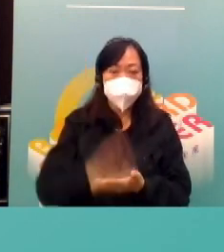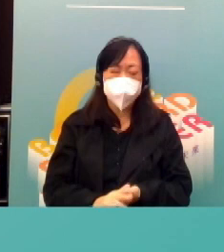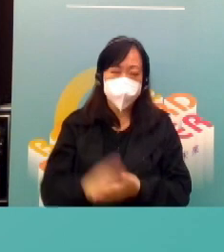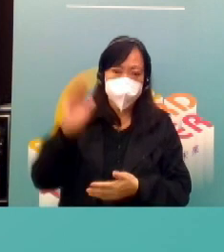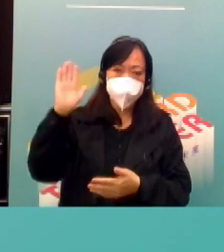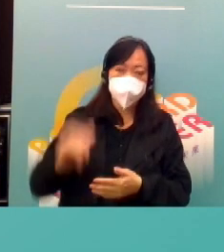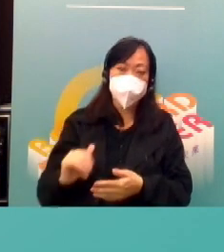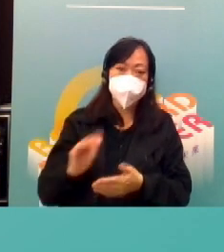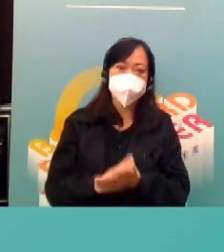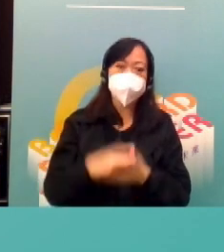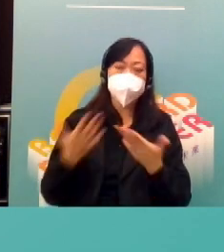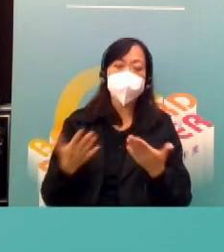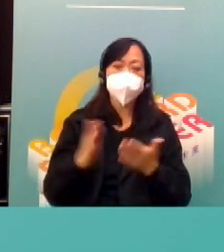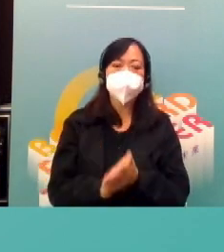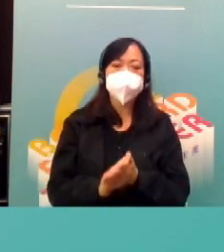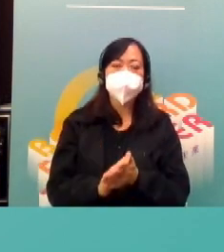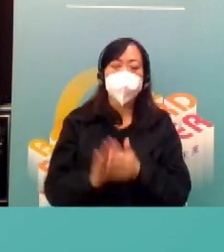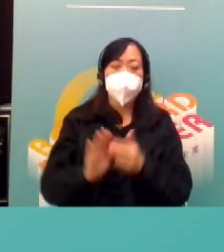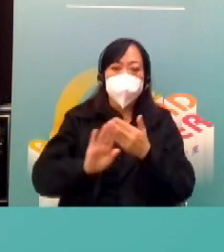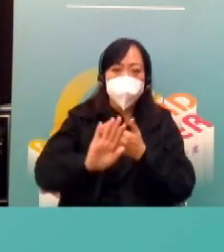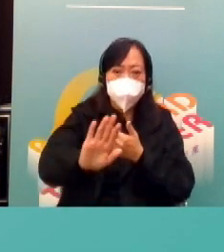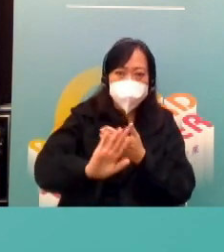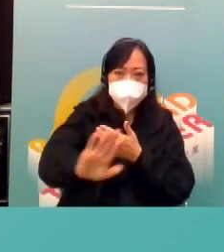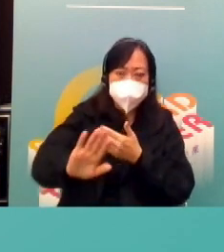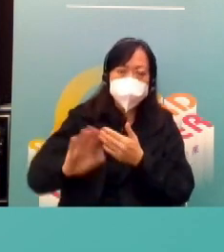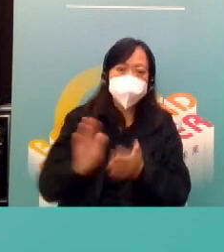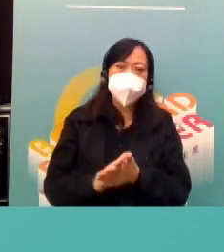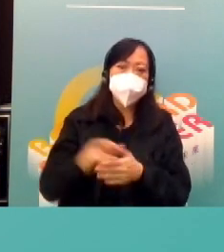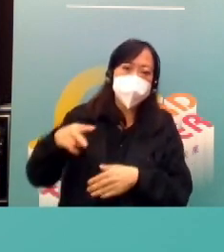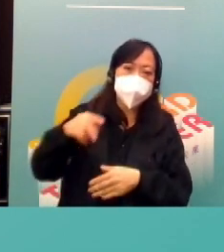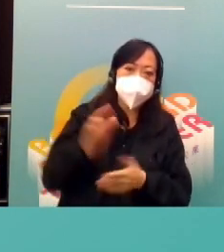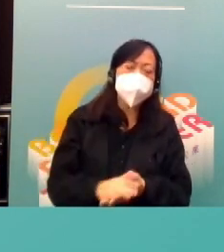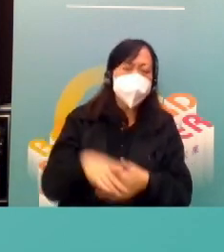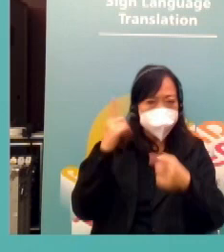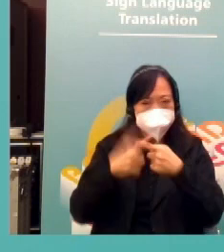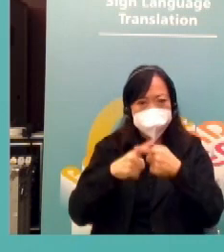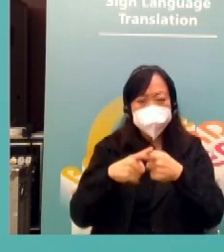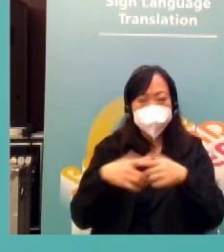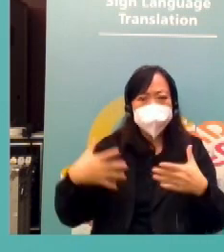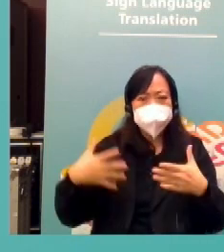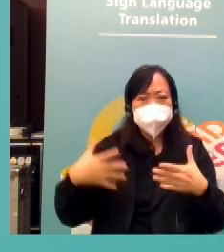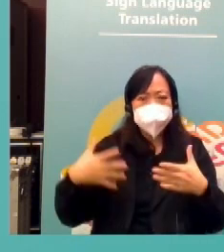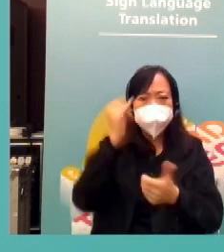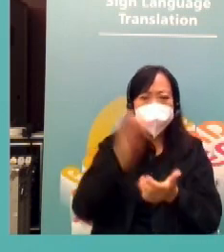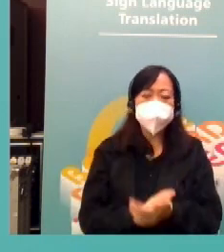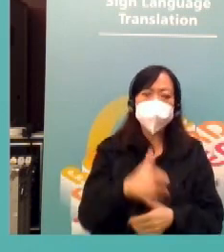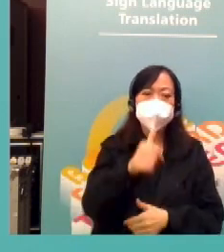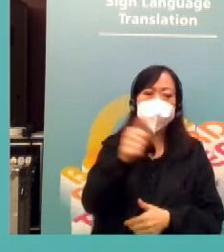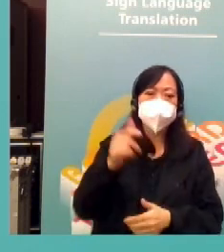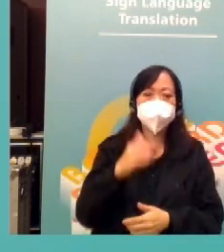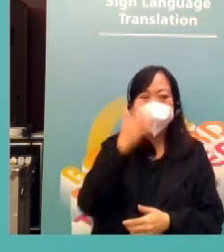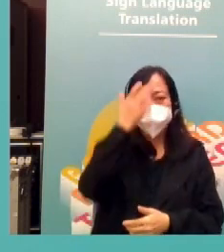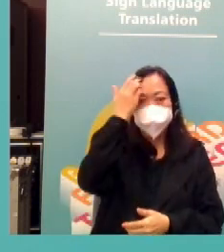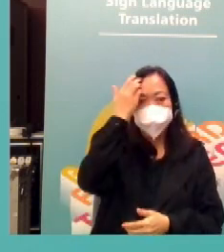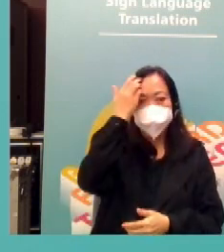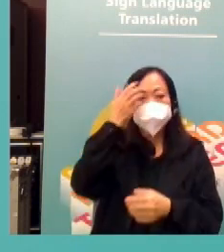yeah, that would be the key challenge from my point of view. Thank you. Thank you, Jonathan. That is actually a